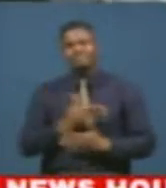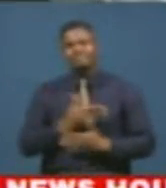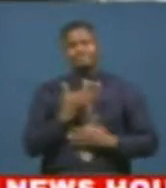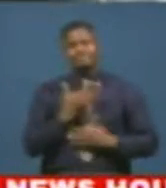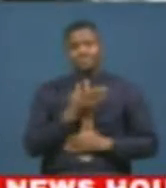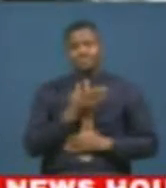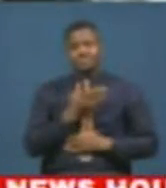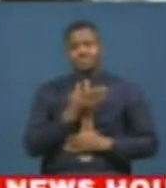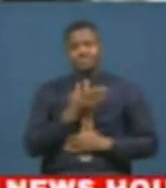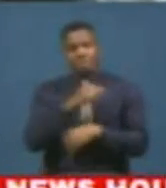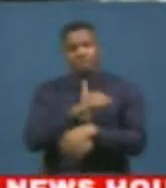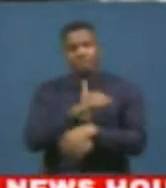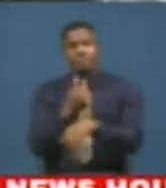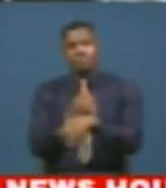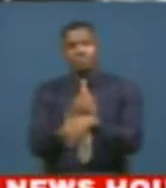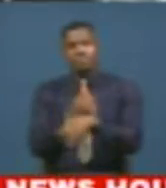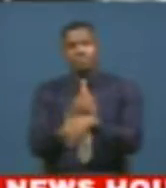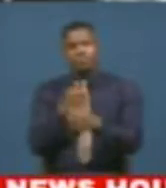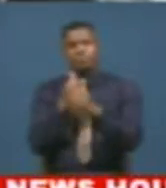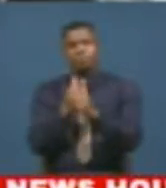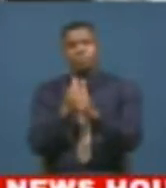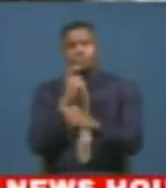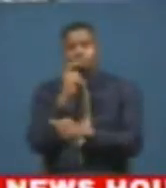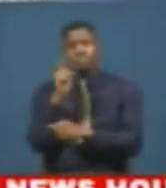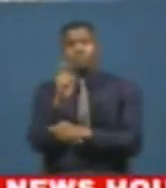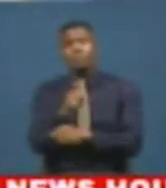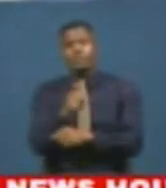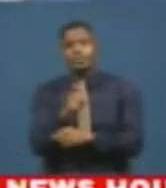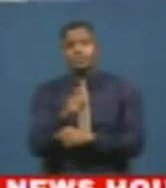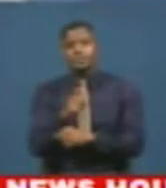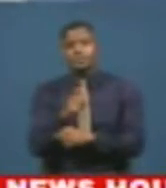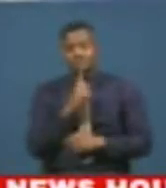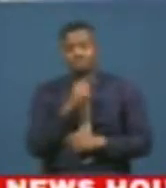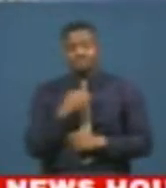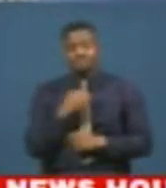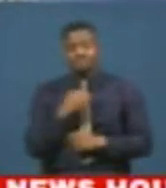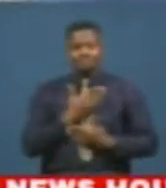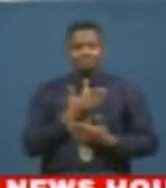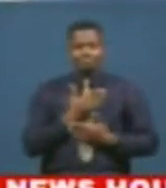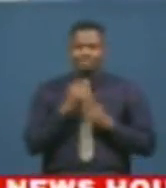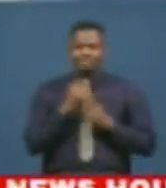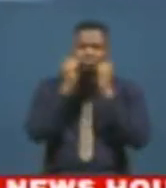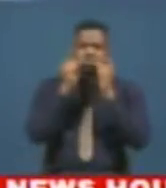the authorities were complying with the directives. We are highly impressed about